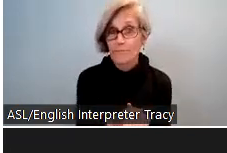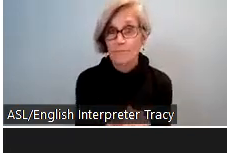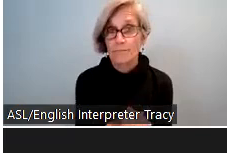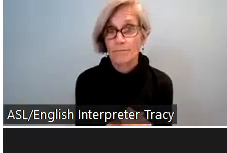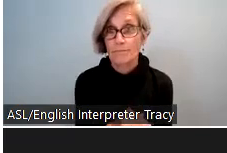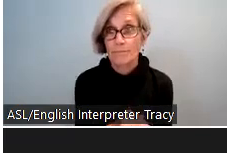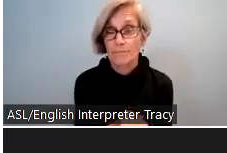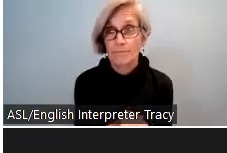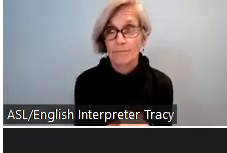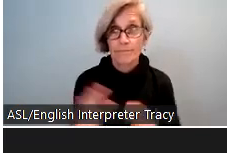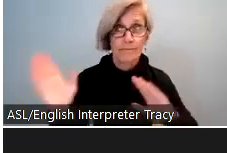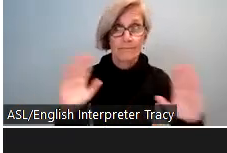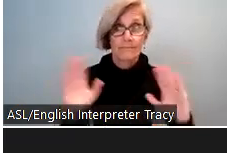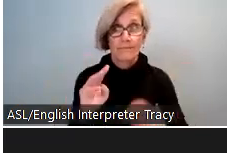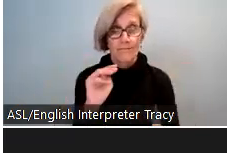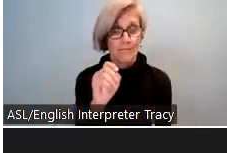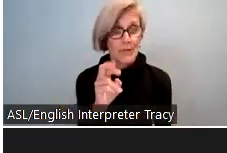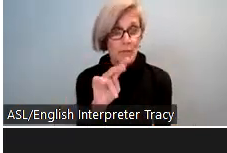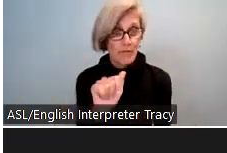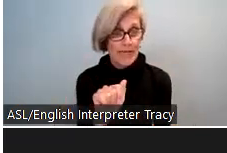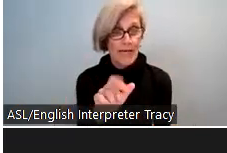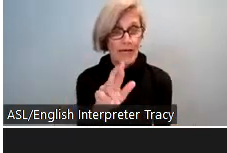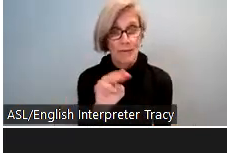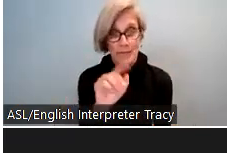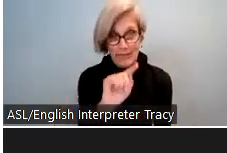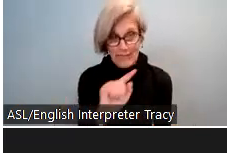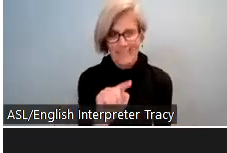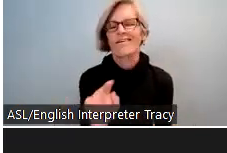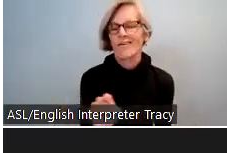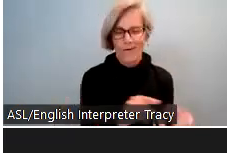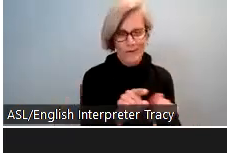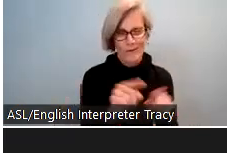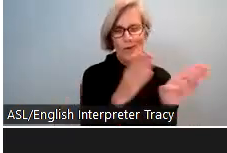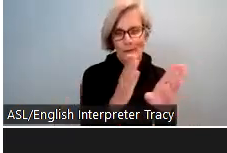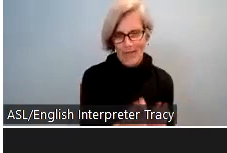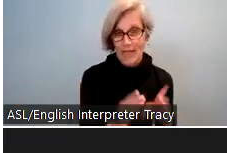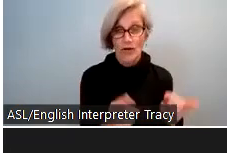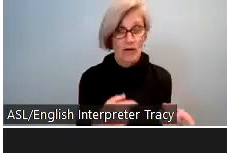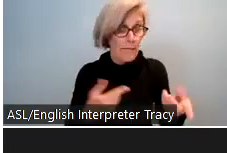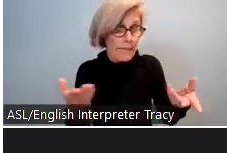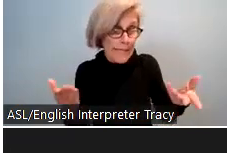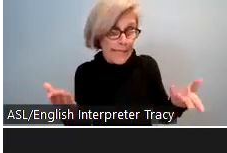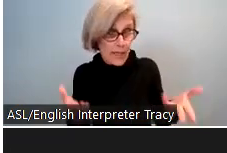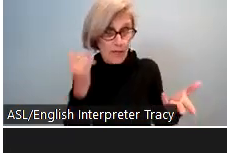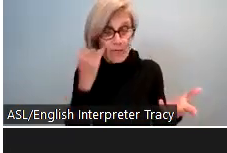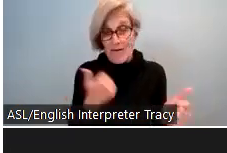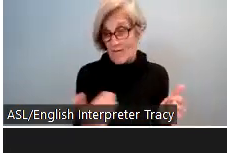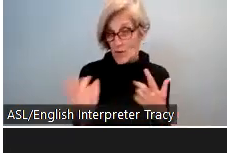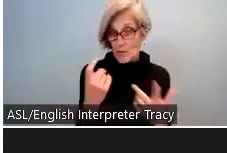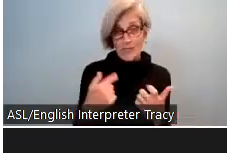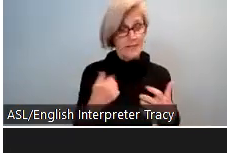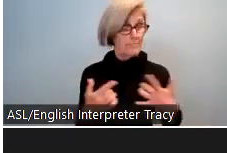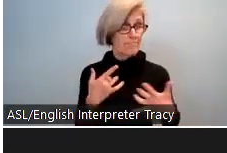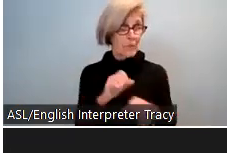Hi everyone, Marina Ramirez, also planner at Mark Thomas. I'm here if you have any questions and excited to work with you